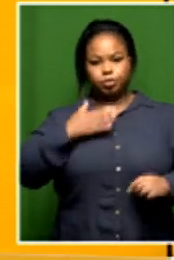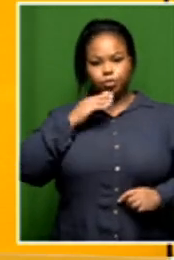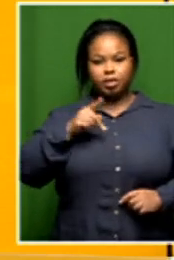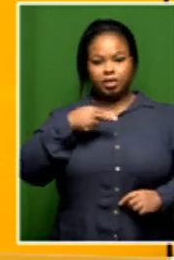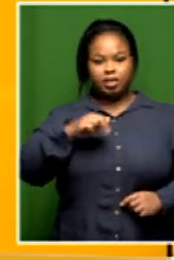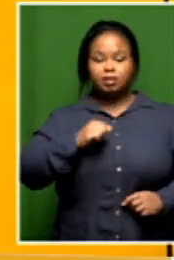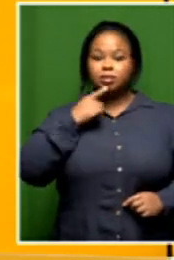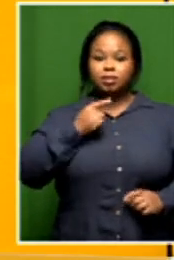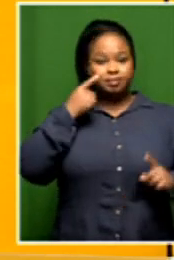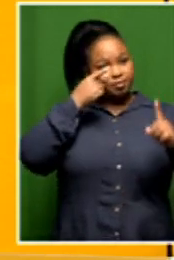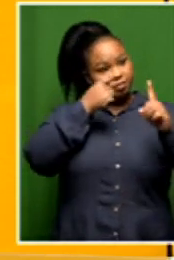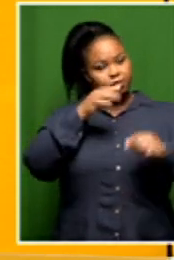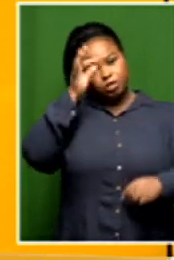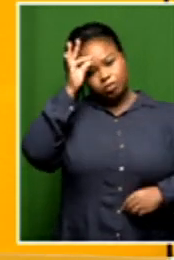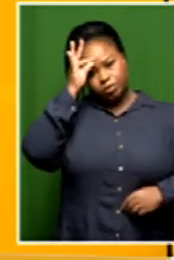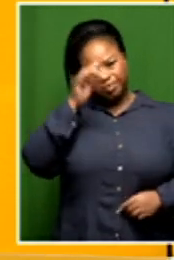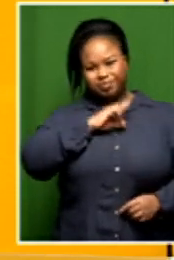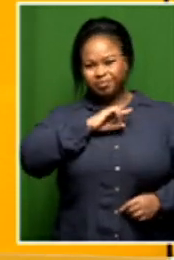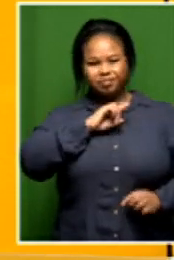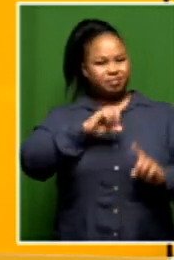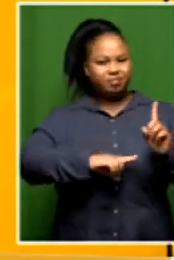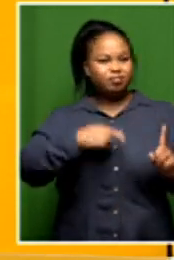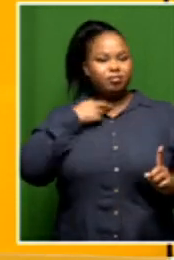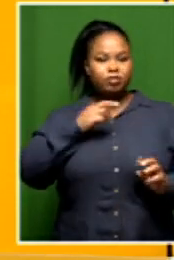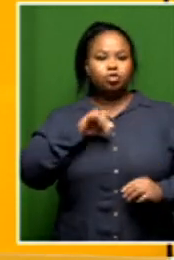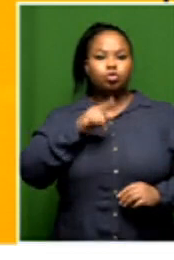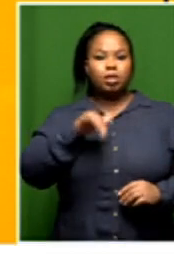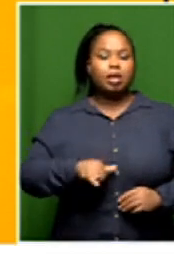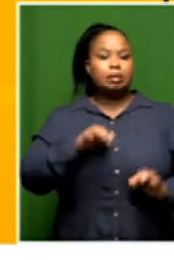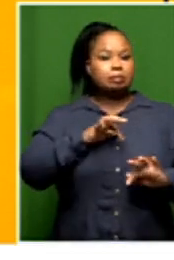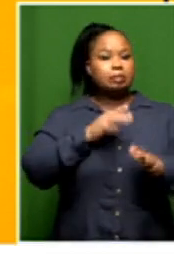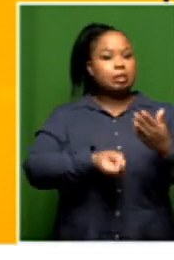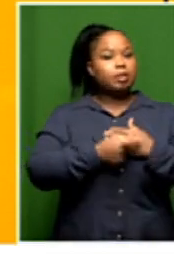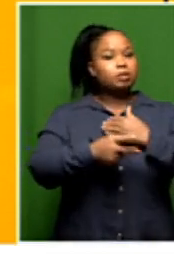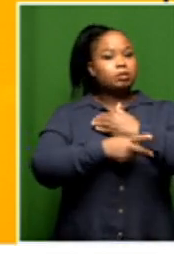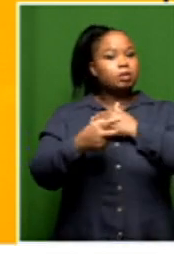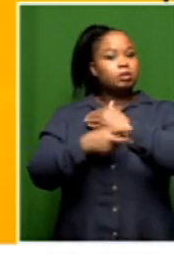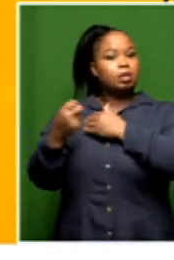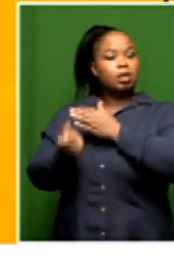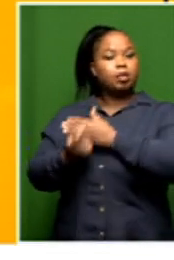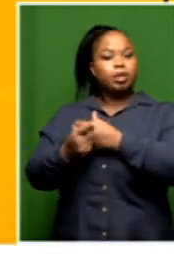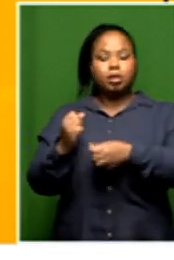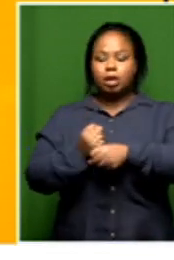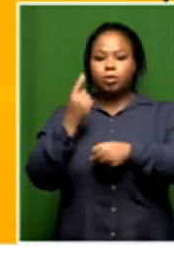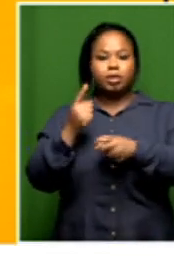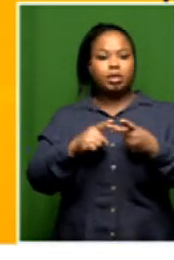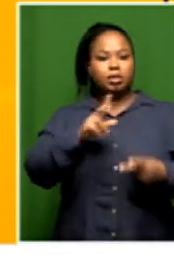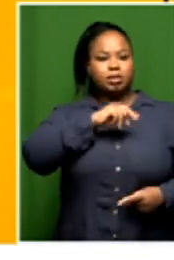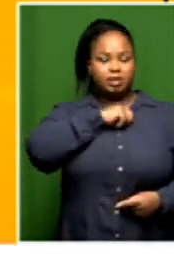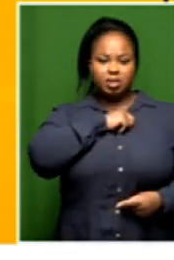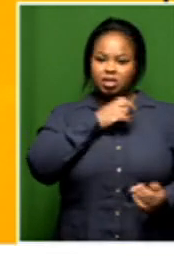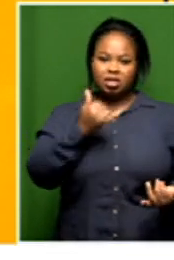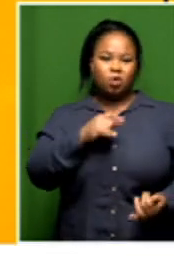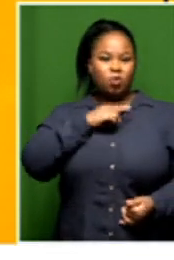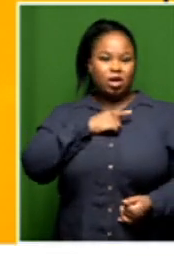Sitole says the main cause of the police's failure to respond to the July unrest, which saw looting incidents in parts of Gauteng and